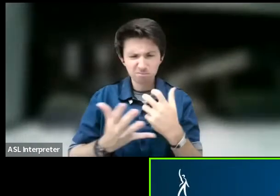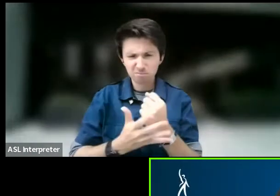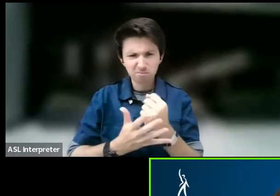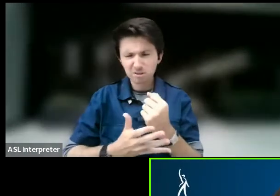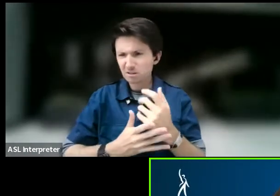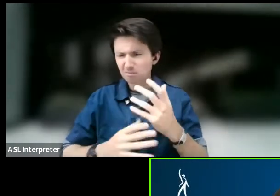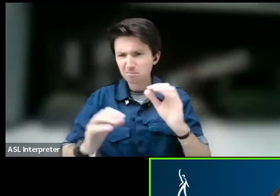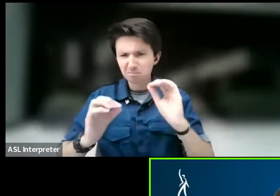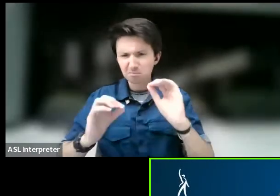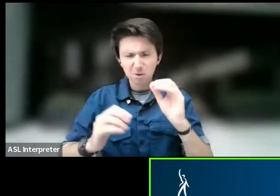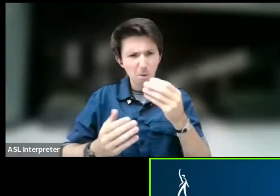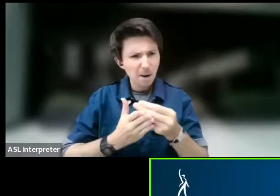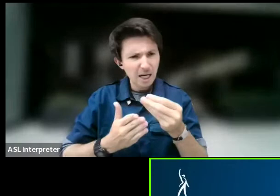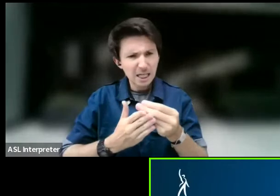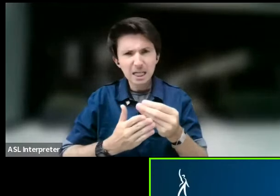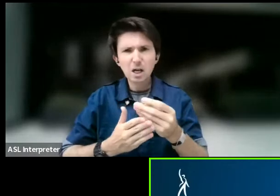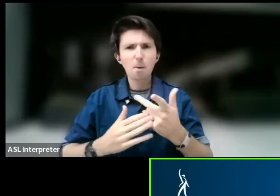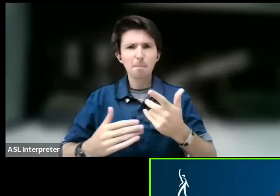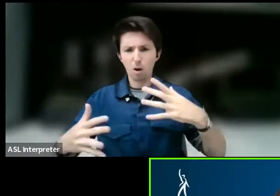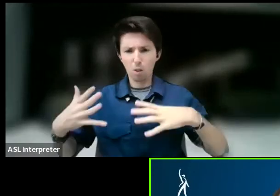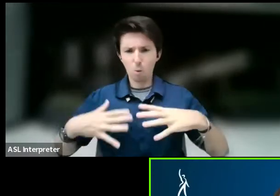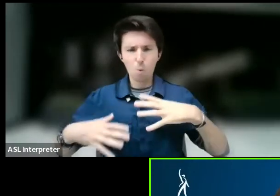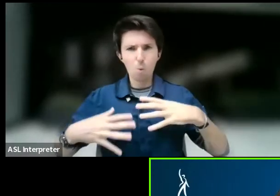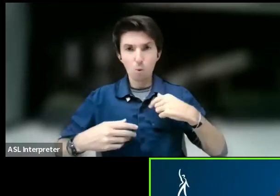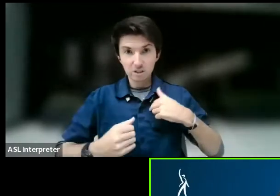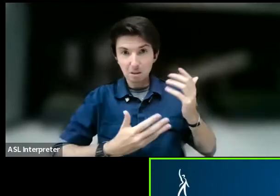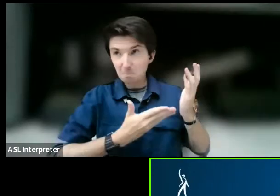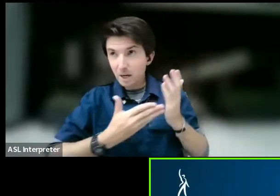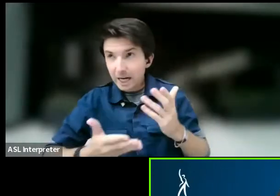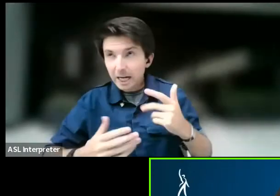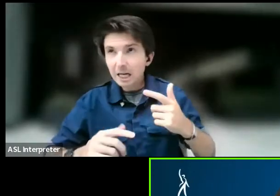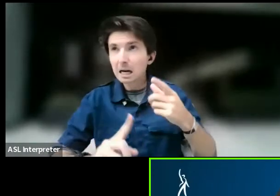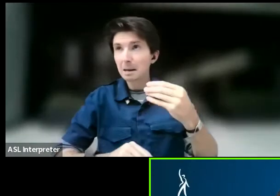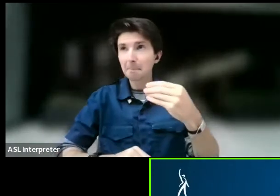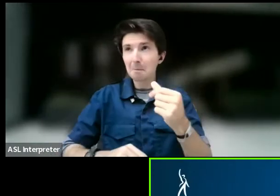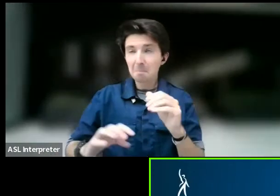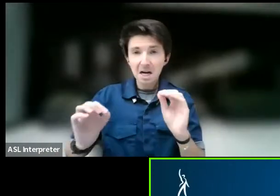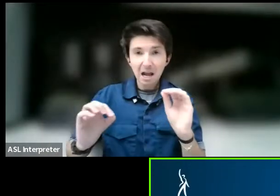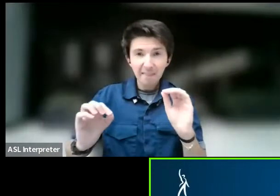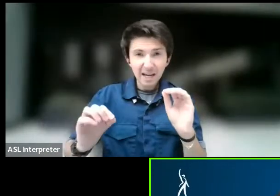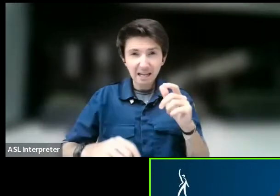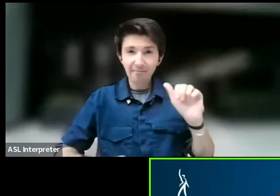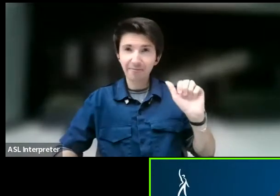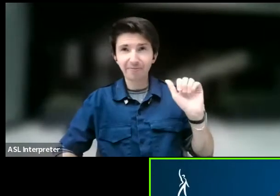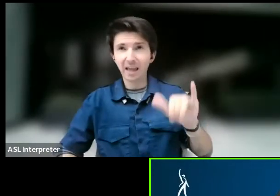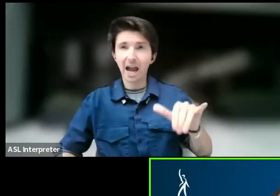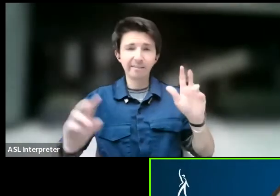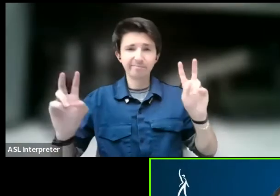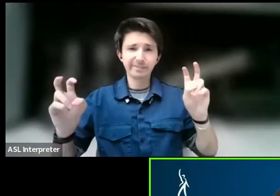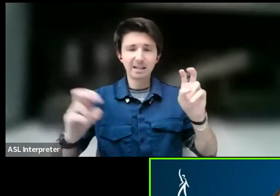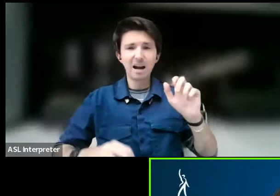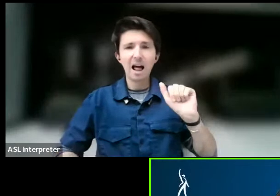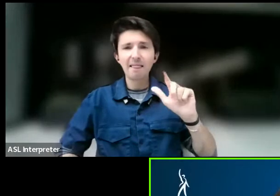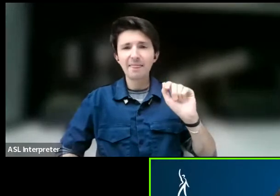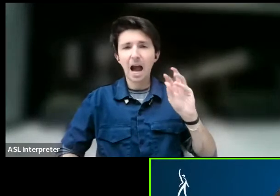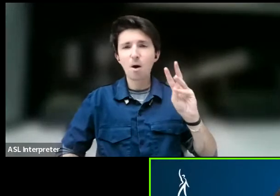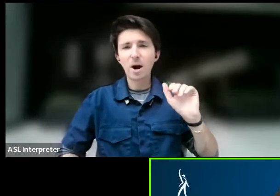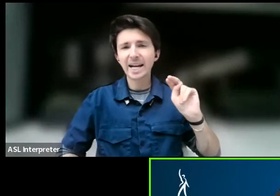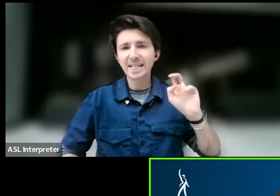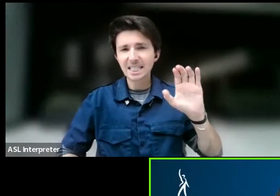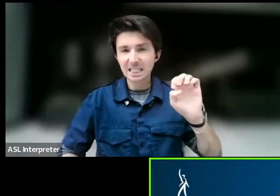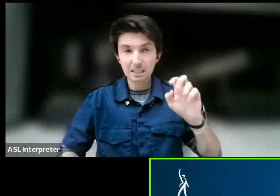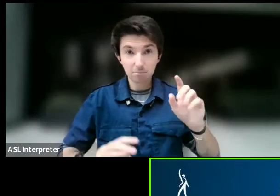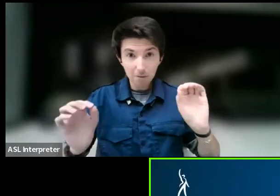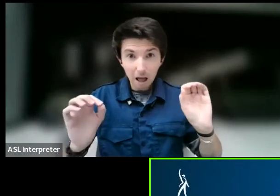you're on set and if it's something where it's not properly reflected on your voucher, you can certainly speak with one of the